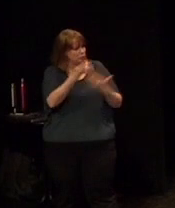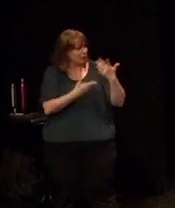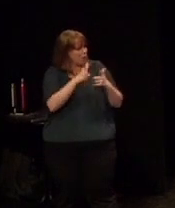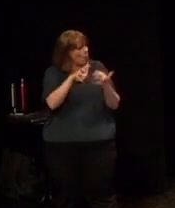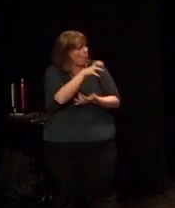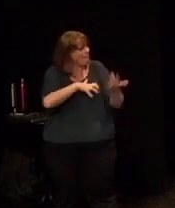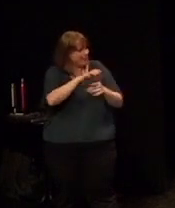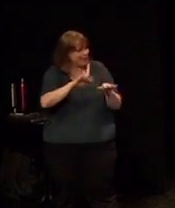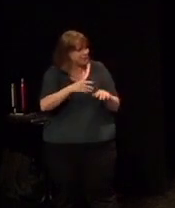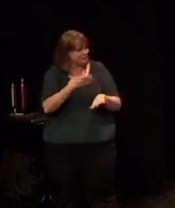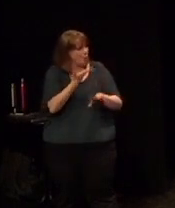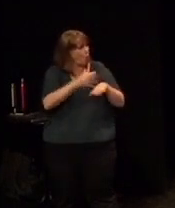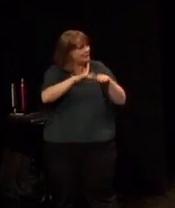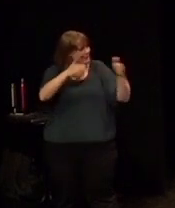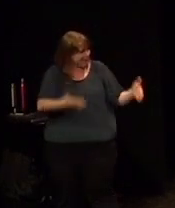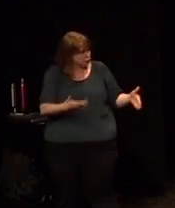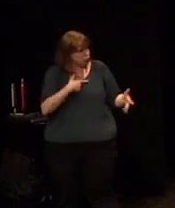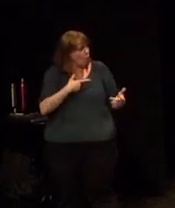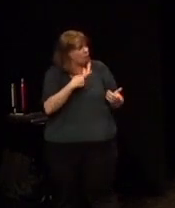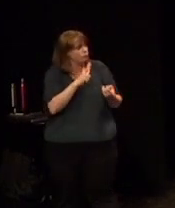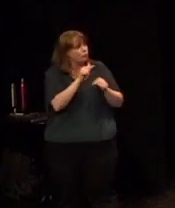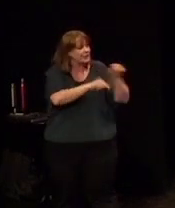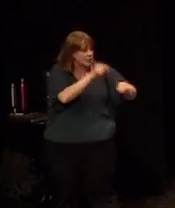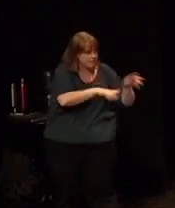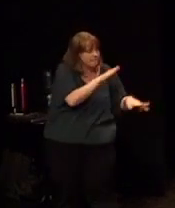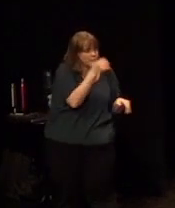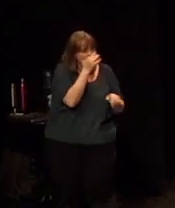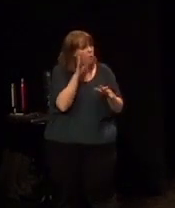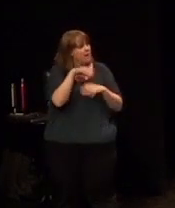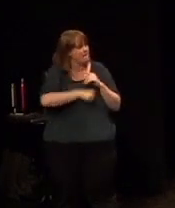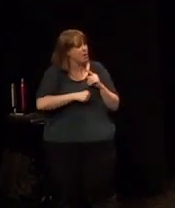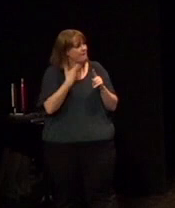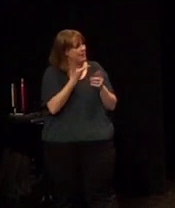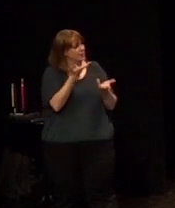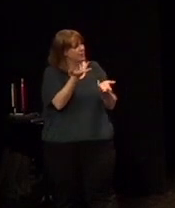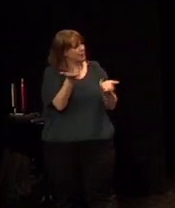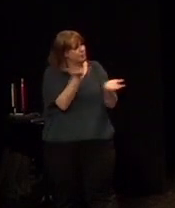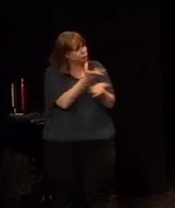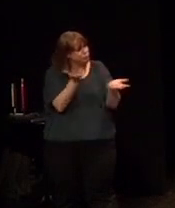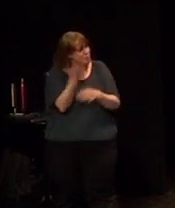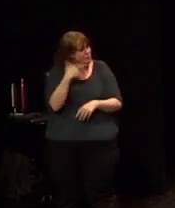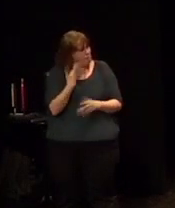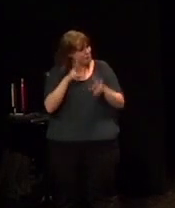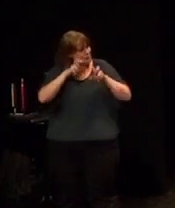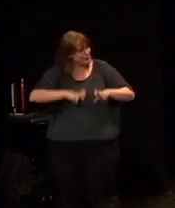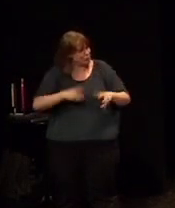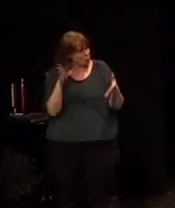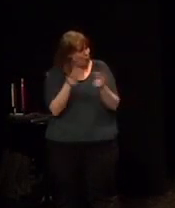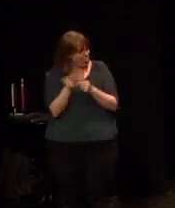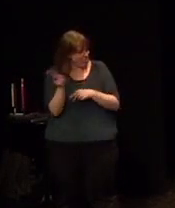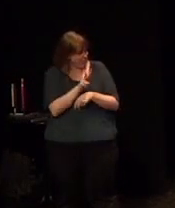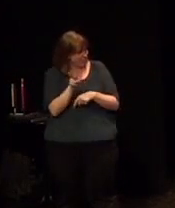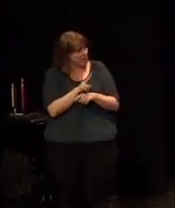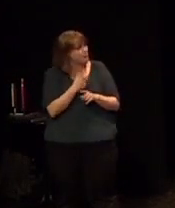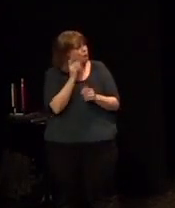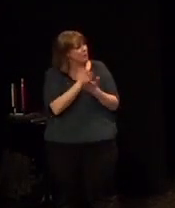complex on stage. That's no criticism at all. But I also remember having a conversation with you, EJ, when we did some research together about how it